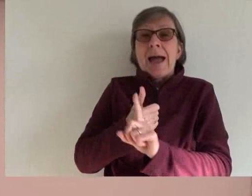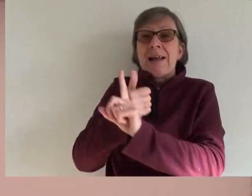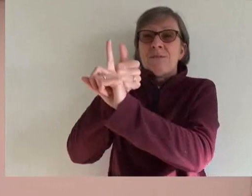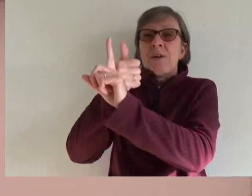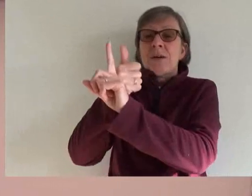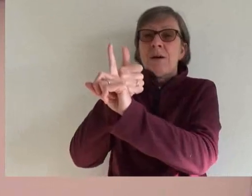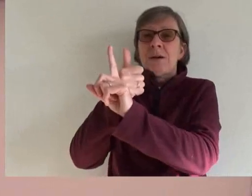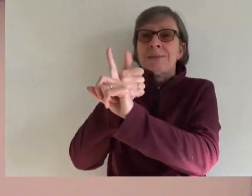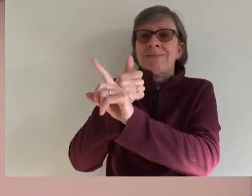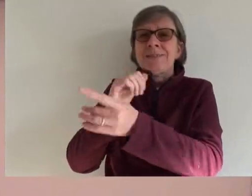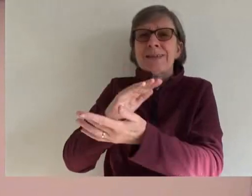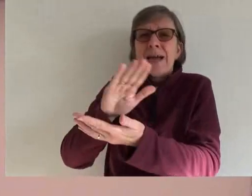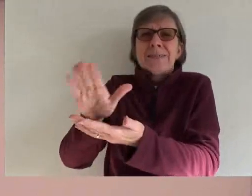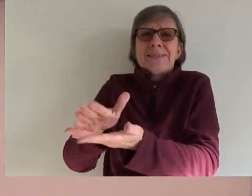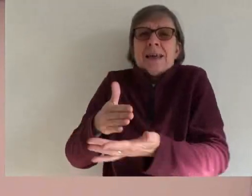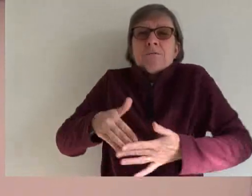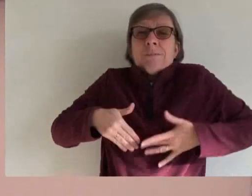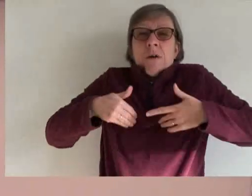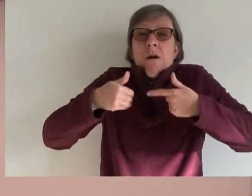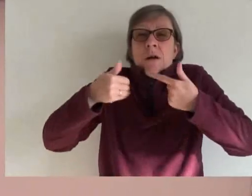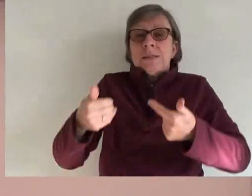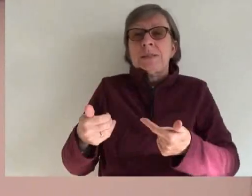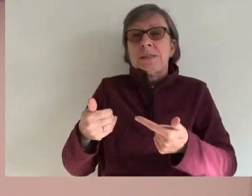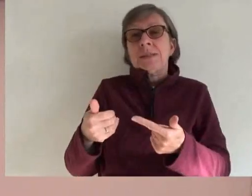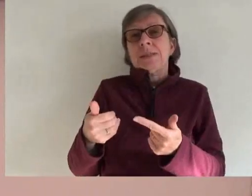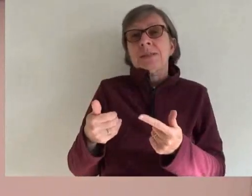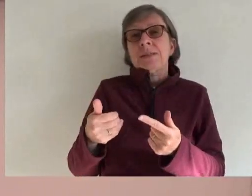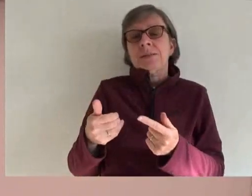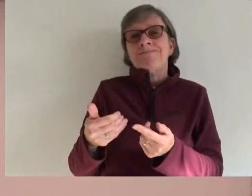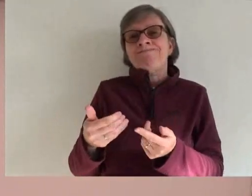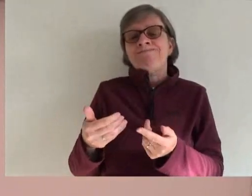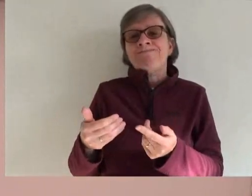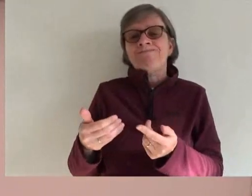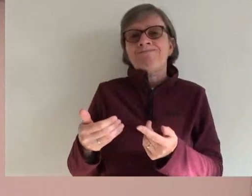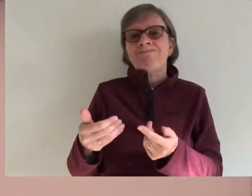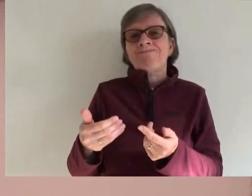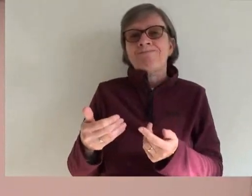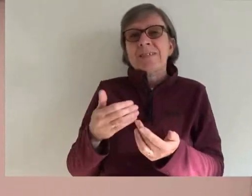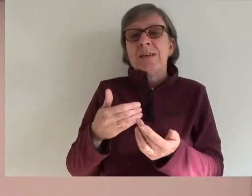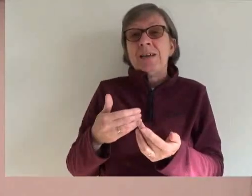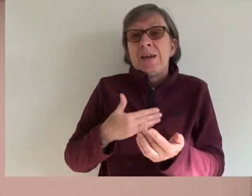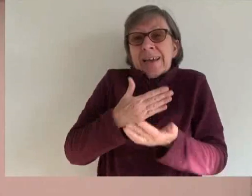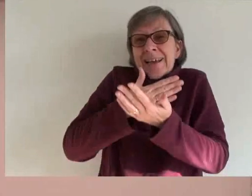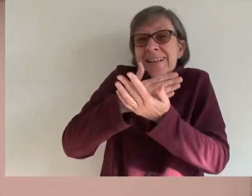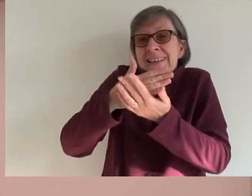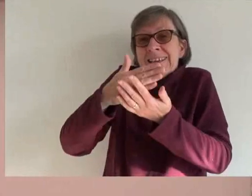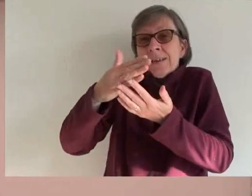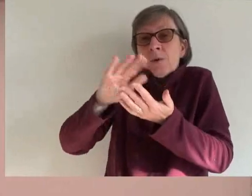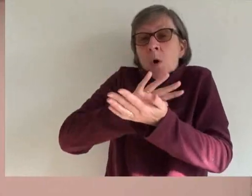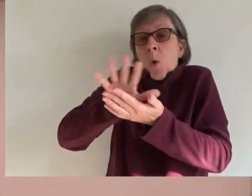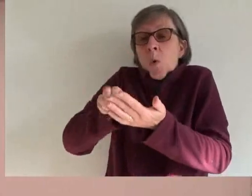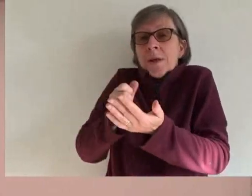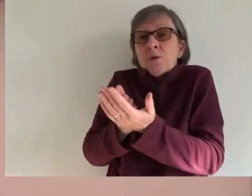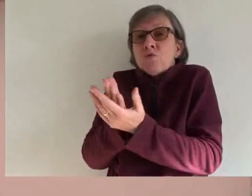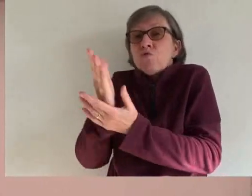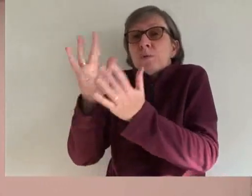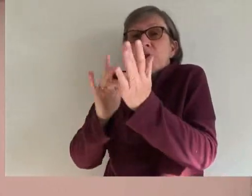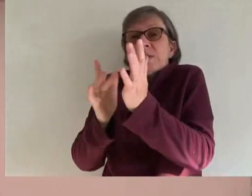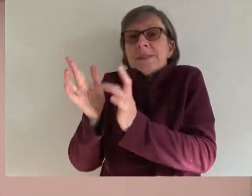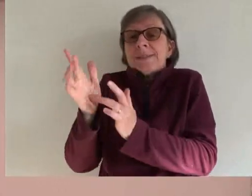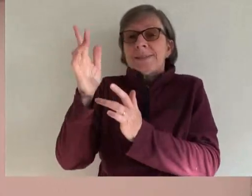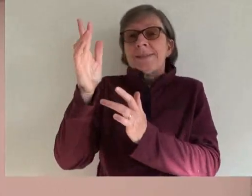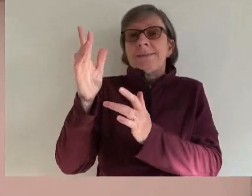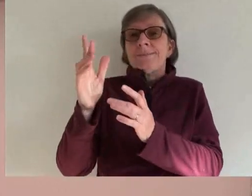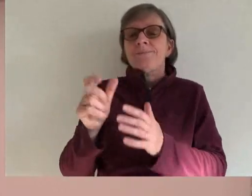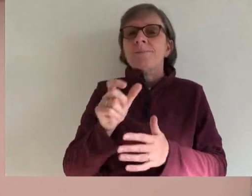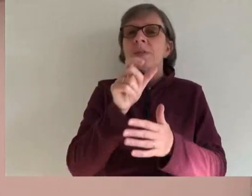sacrifice, propitiation in the King James Version, a translation of Scripture. And finally,